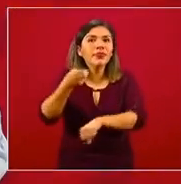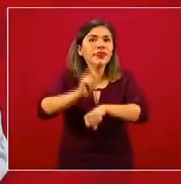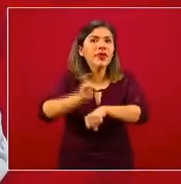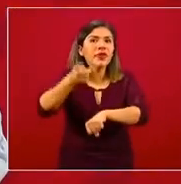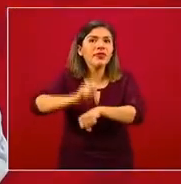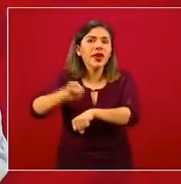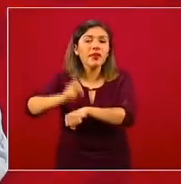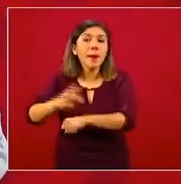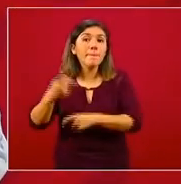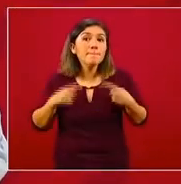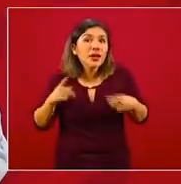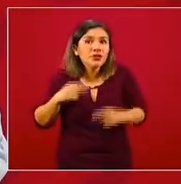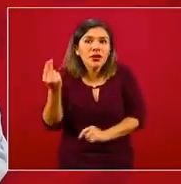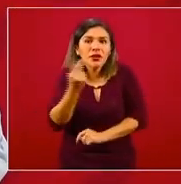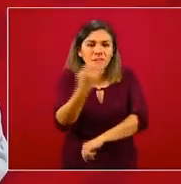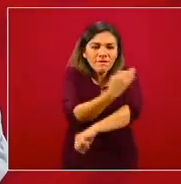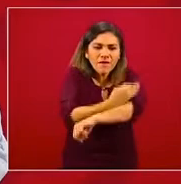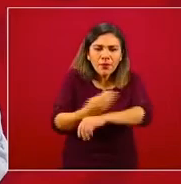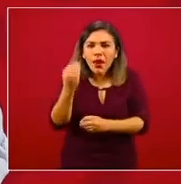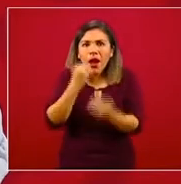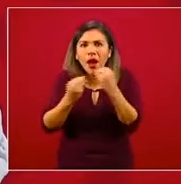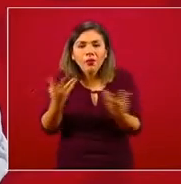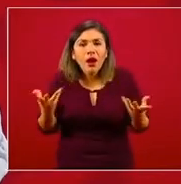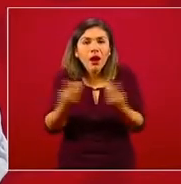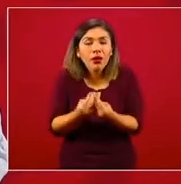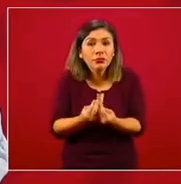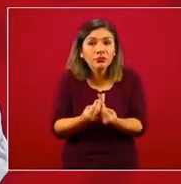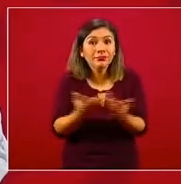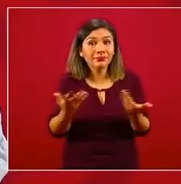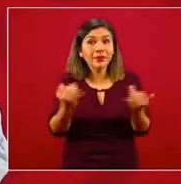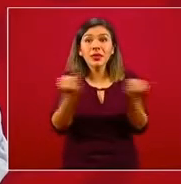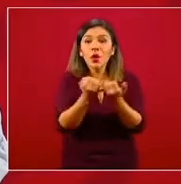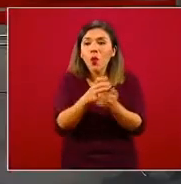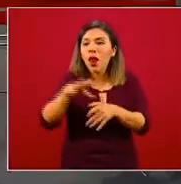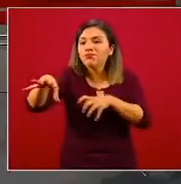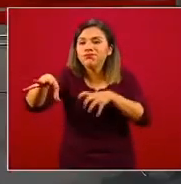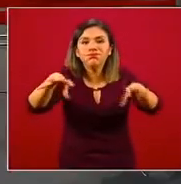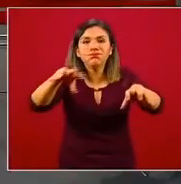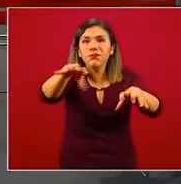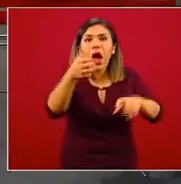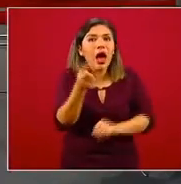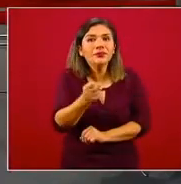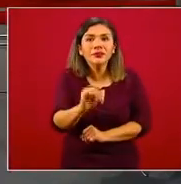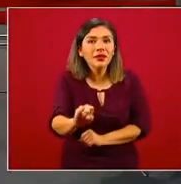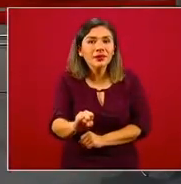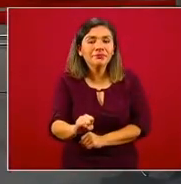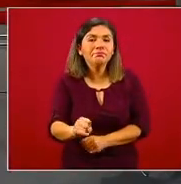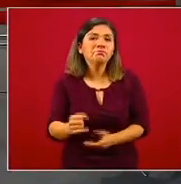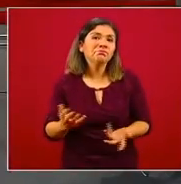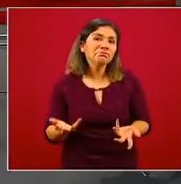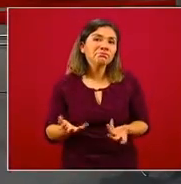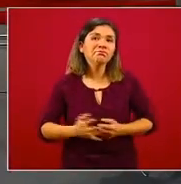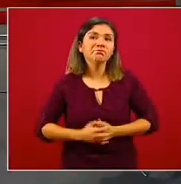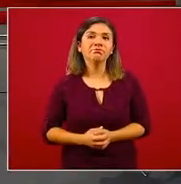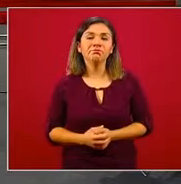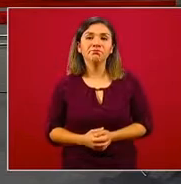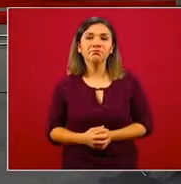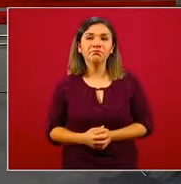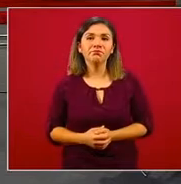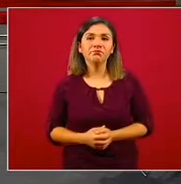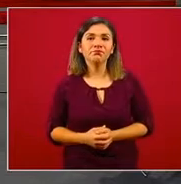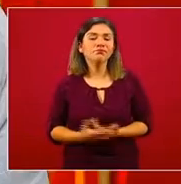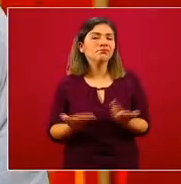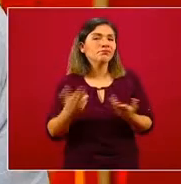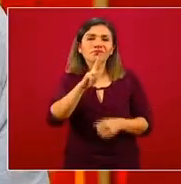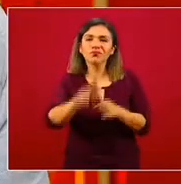no minor issue. We're talking about winning the daily bread for the families and